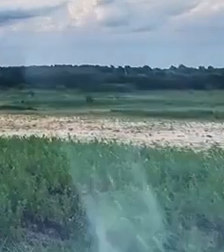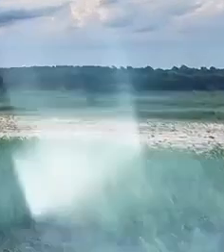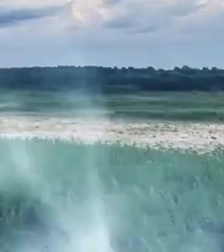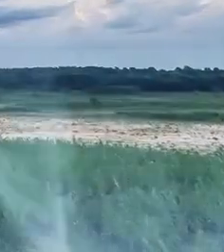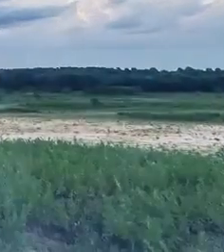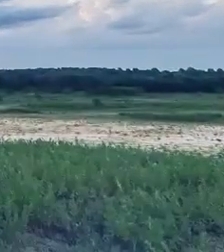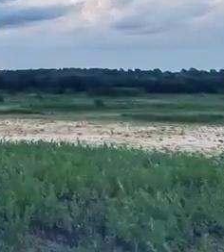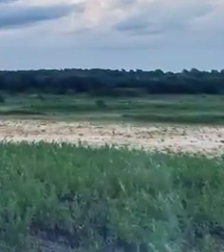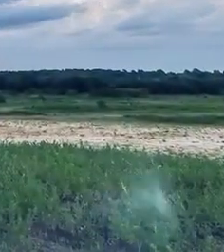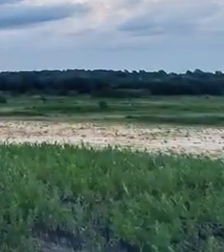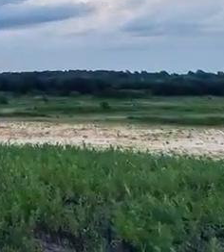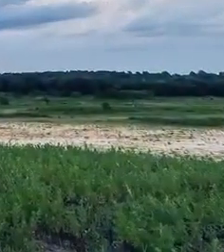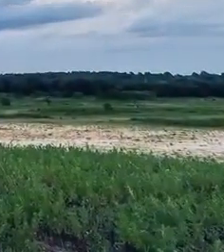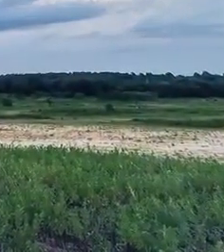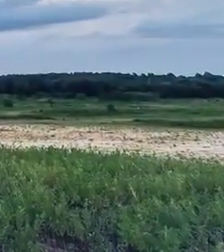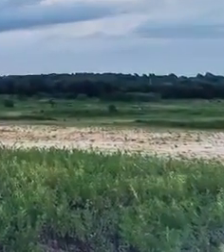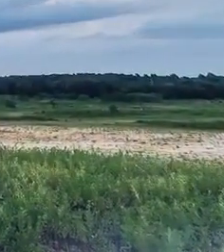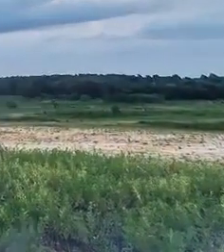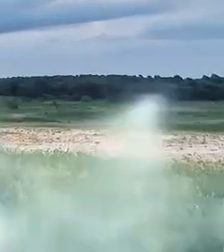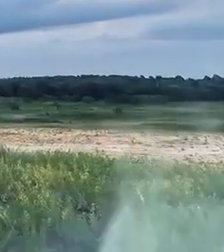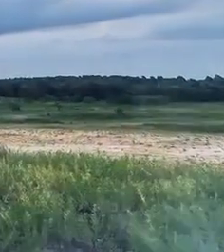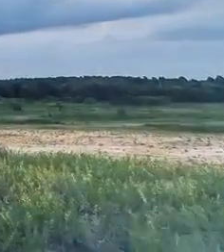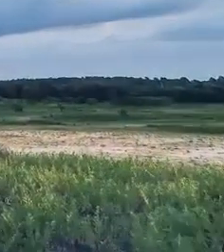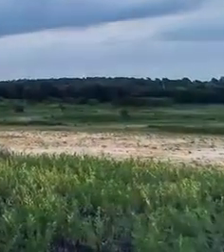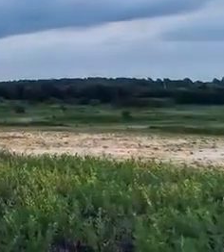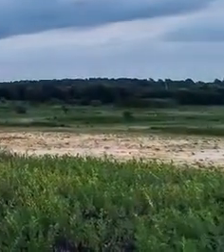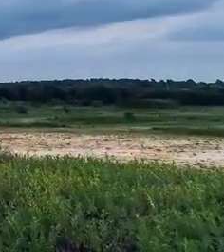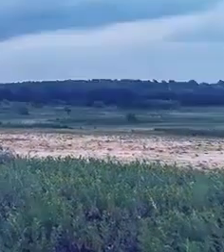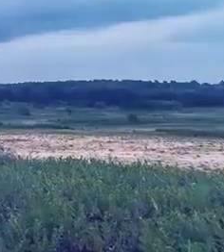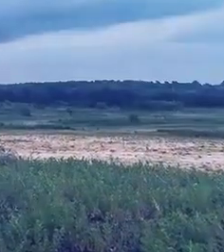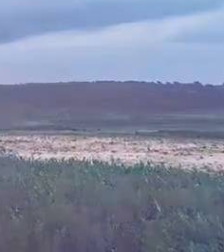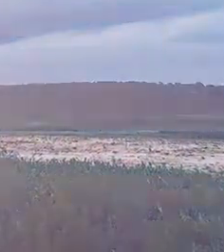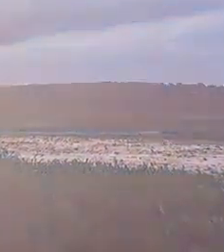people. Oh, return, O